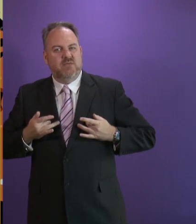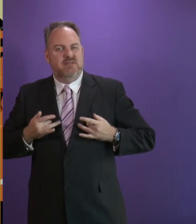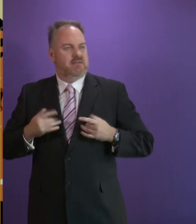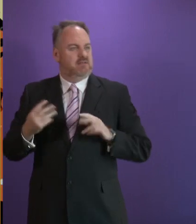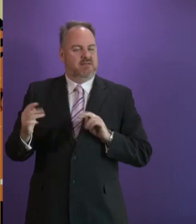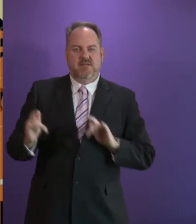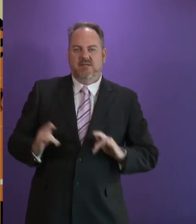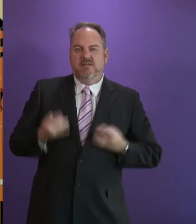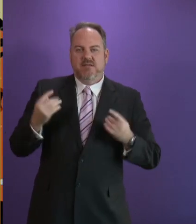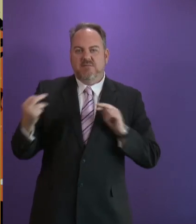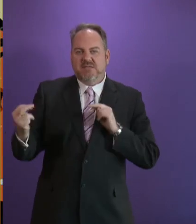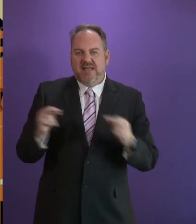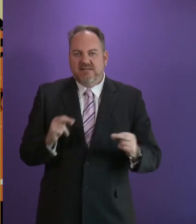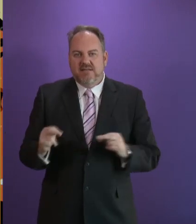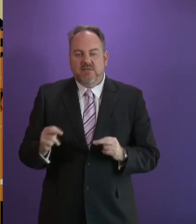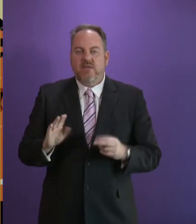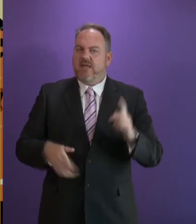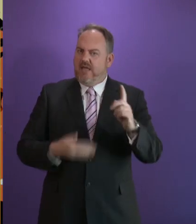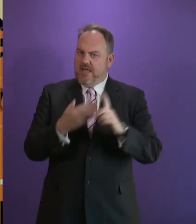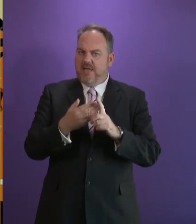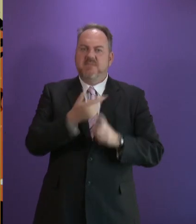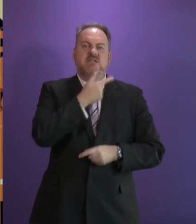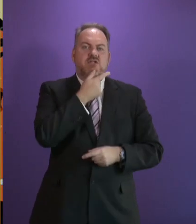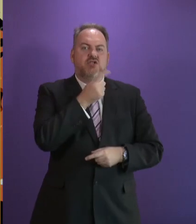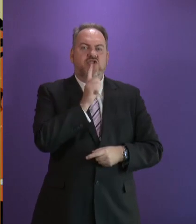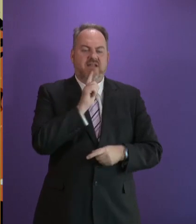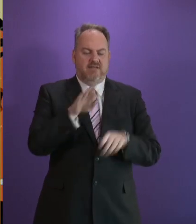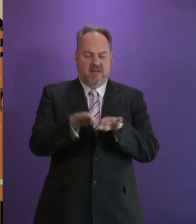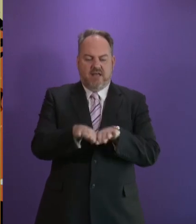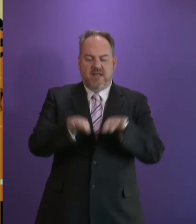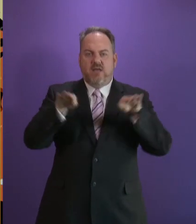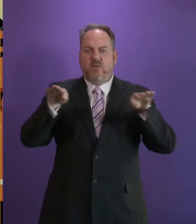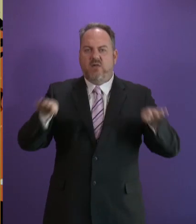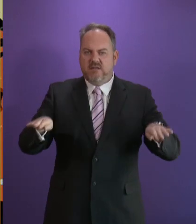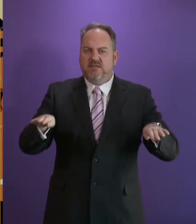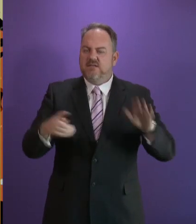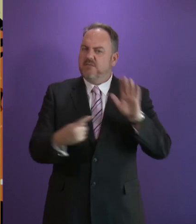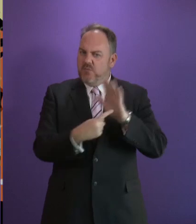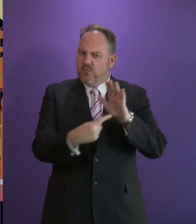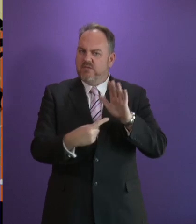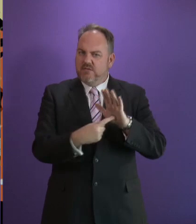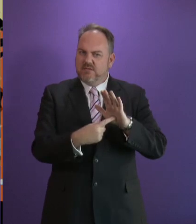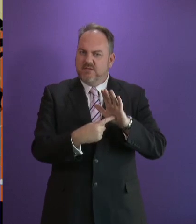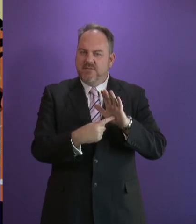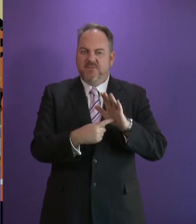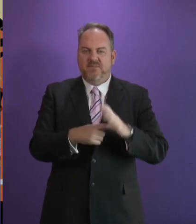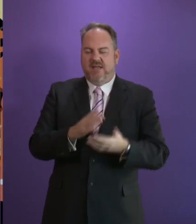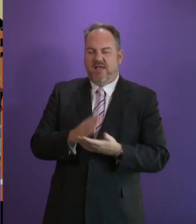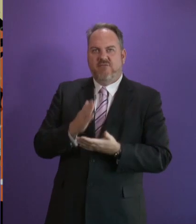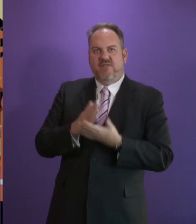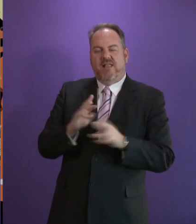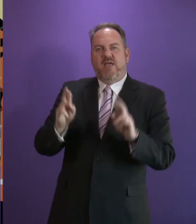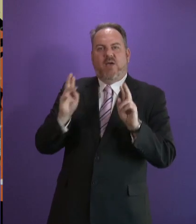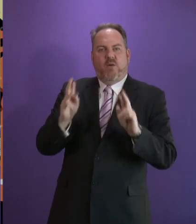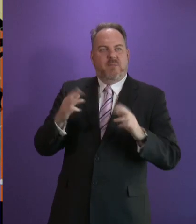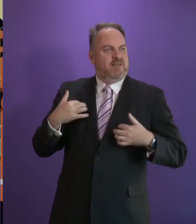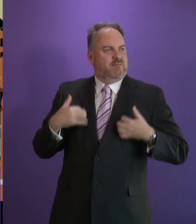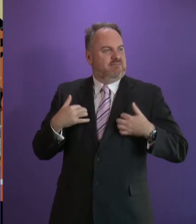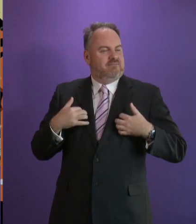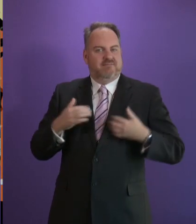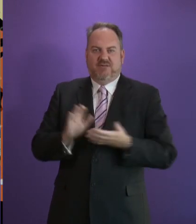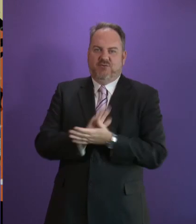we need to have gender equality. I think it's so important, and I'm really looking forward to seeing how the day unfolds,